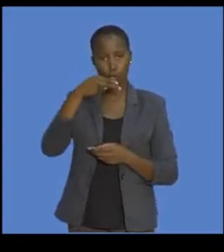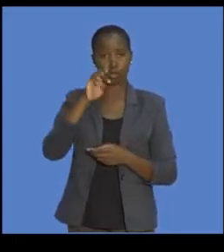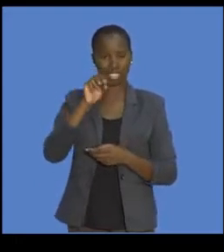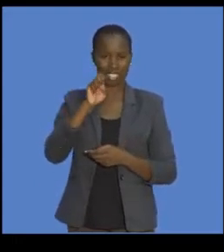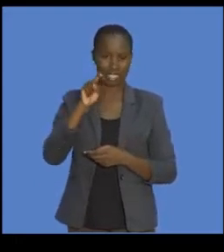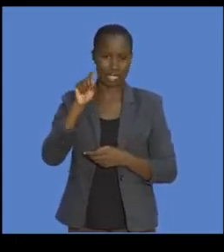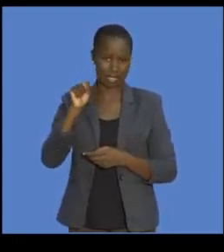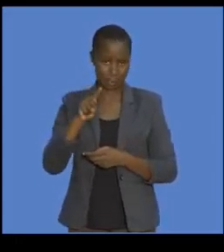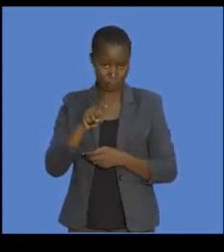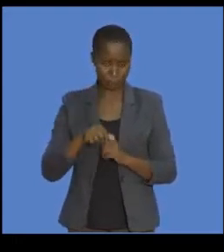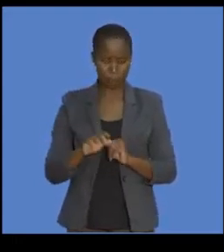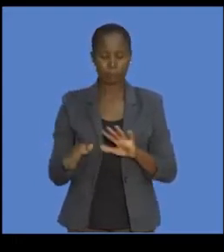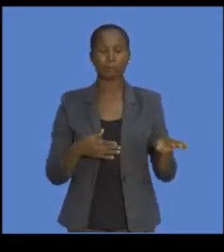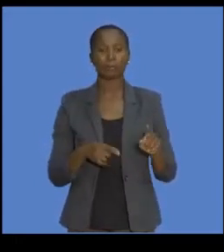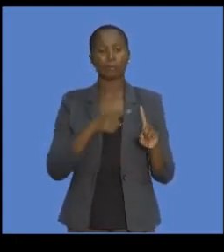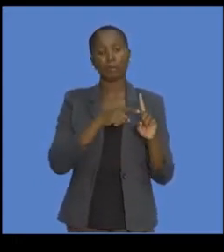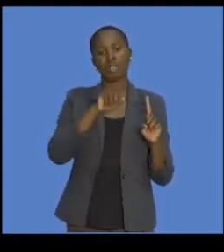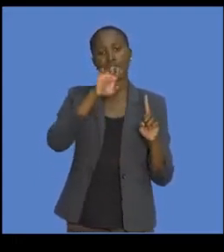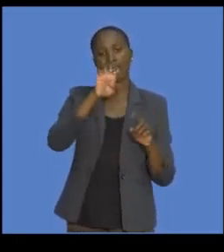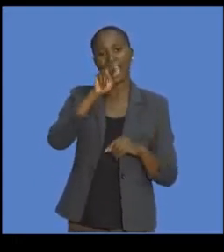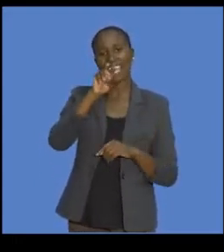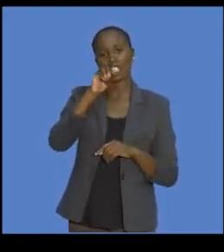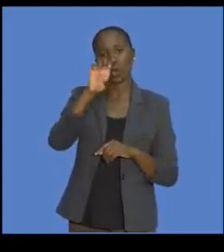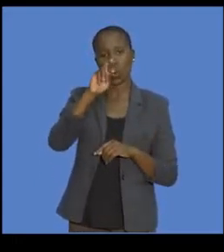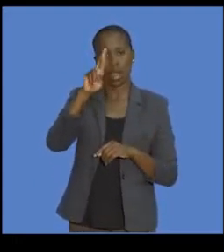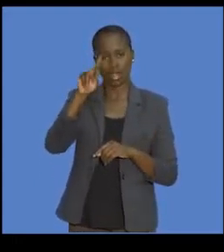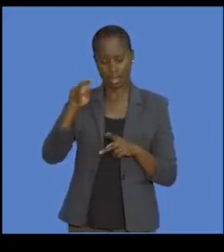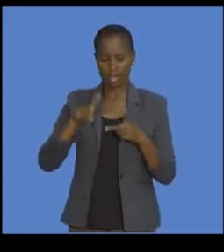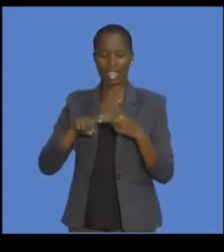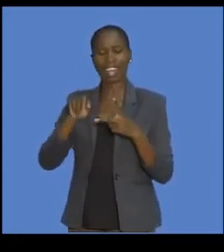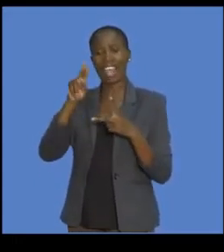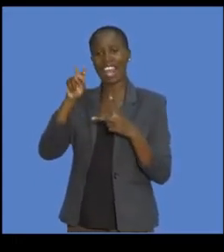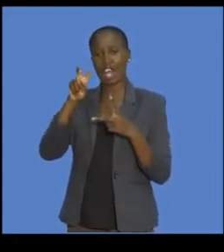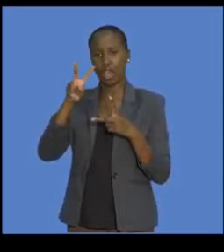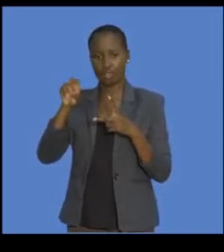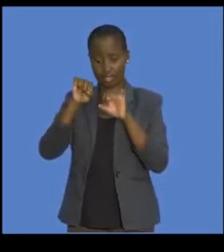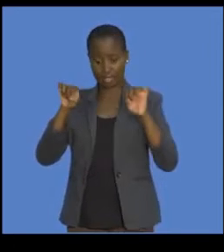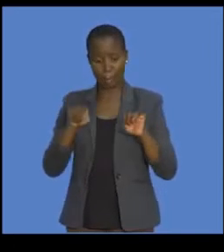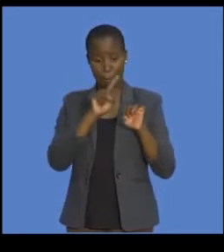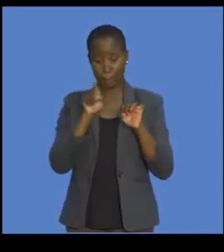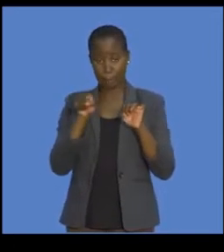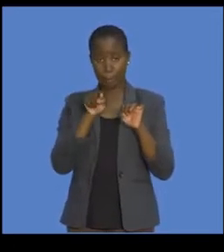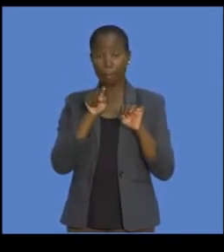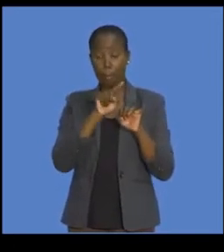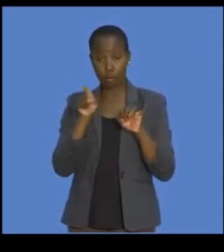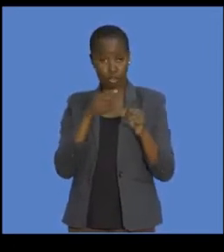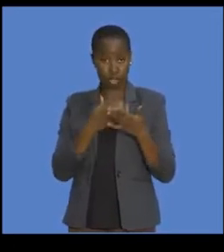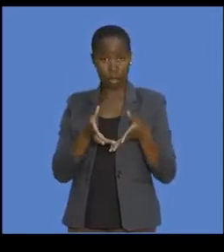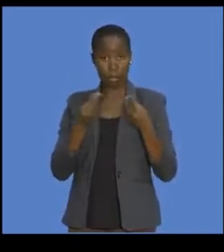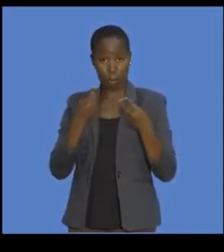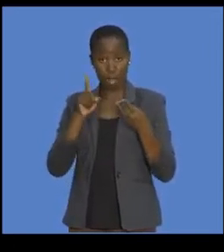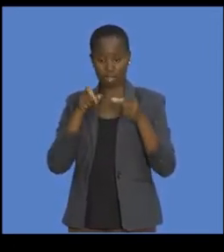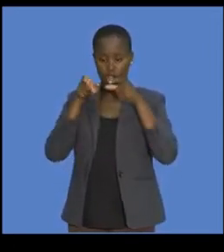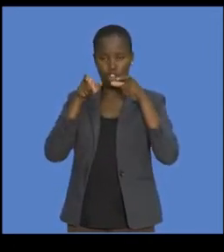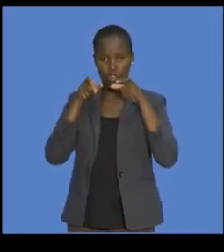endocrine system and the central nervous system are major control systems for regulating homeostasis.